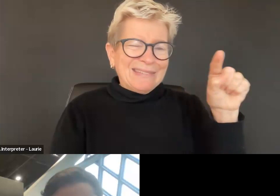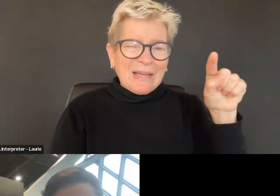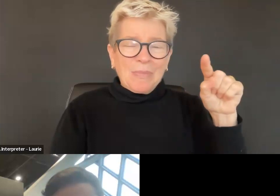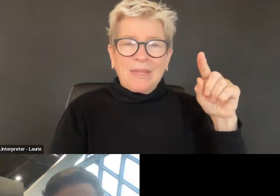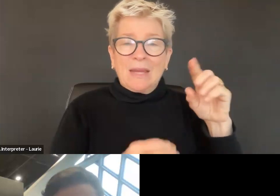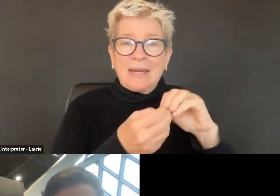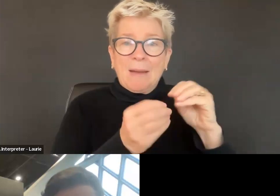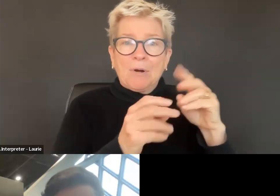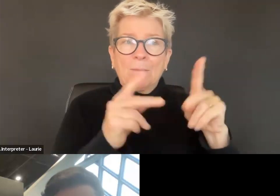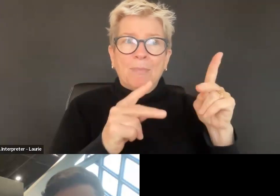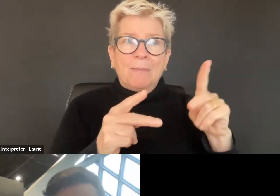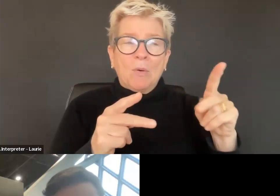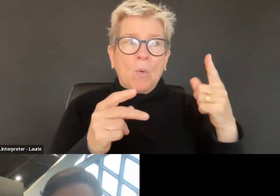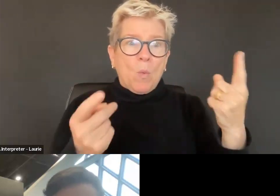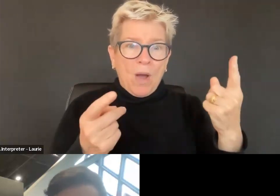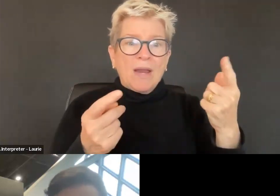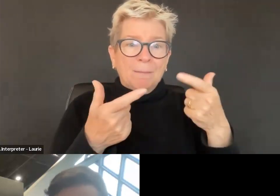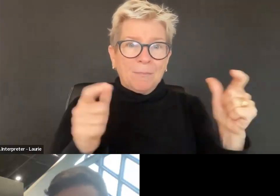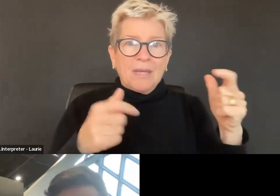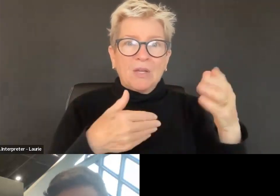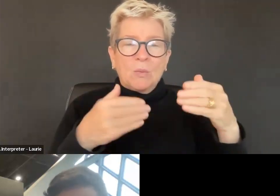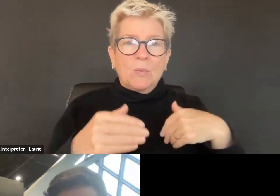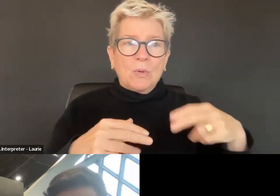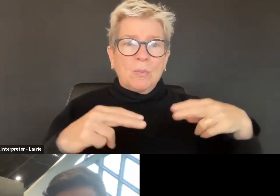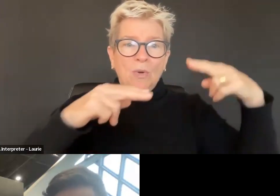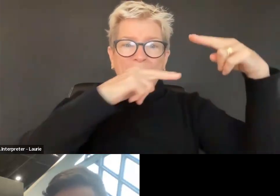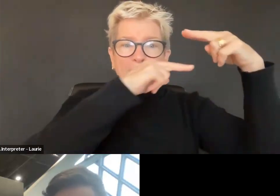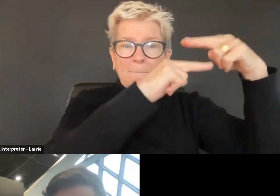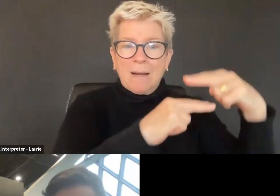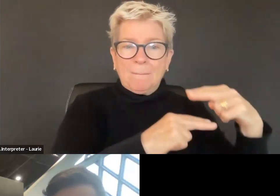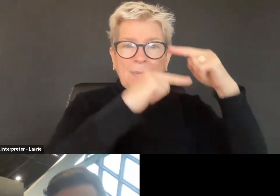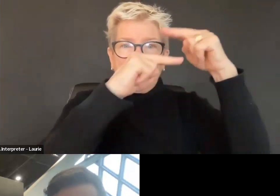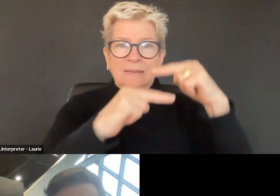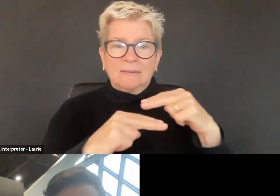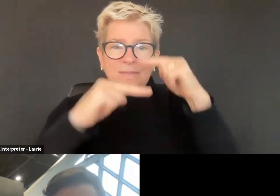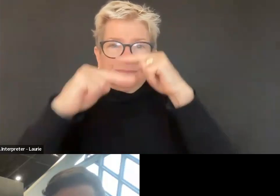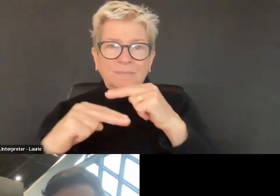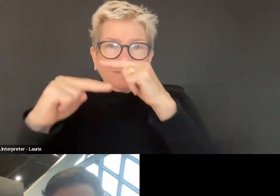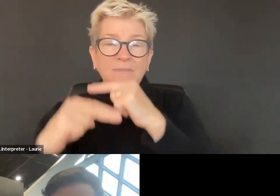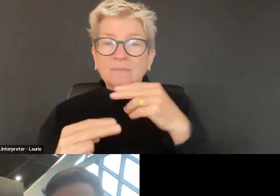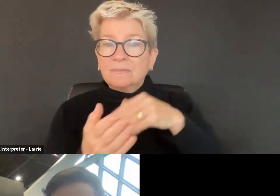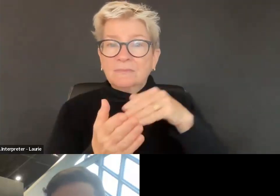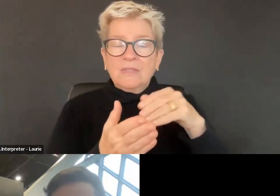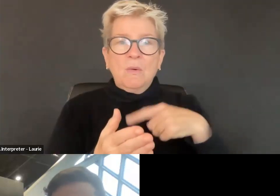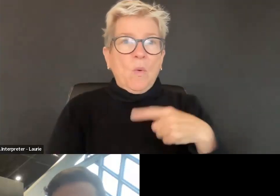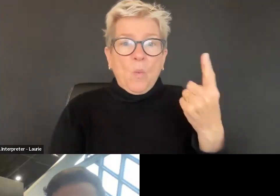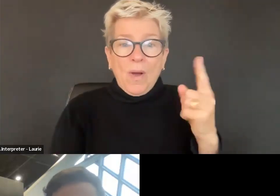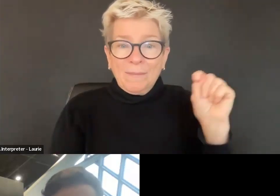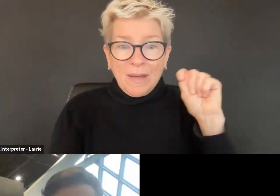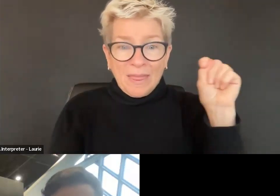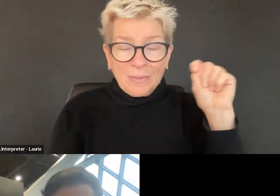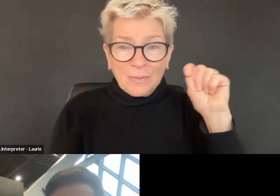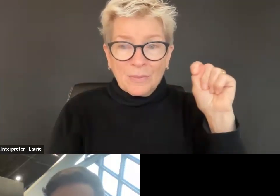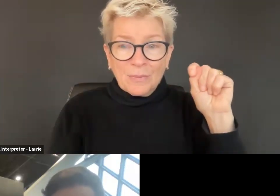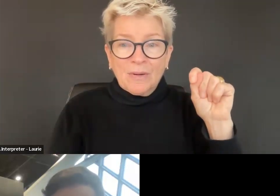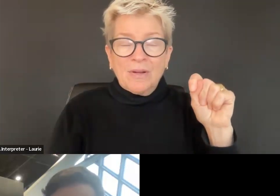shelter. It's one big room with a bunch of bunk beds, which I understand is very common. But there's one bathroom, and